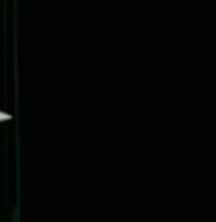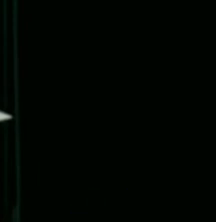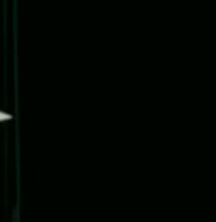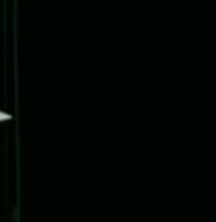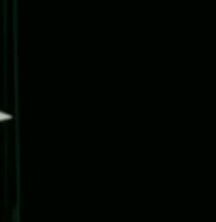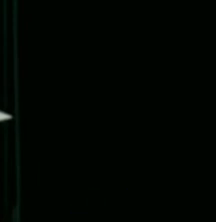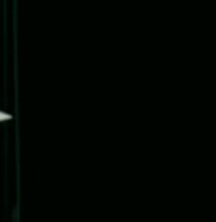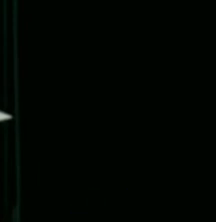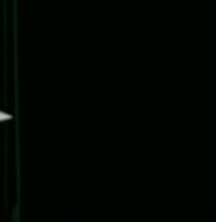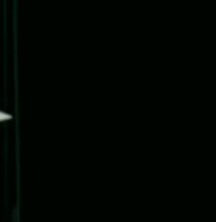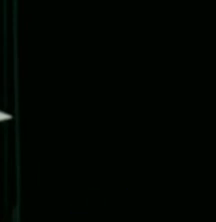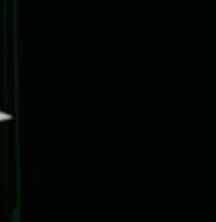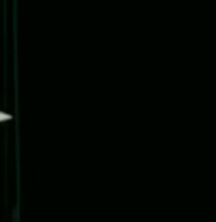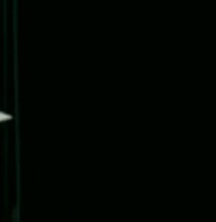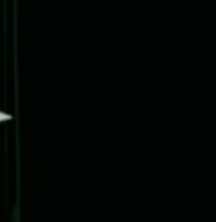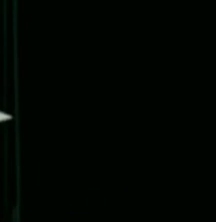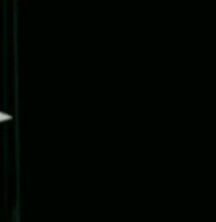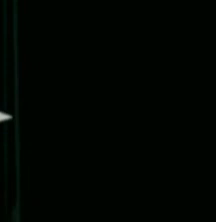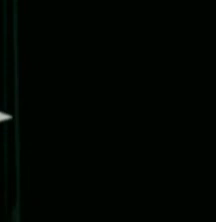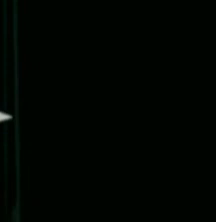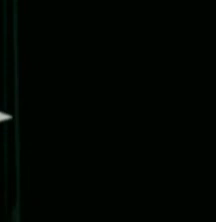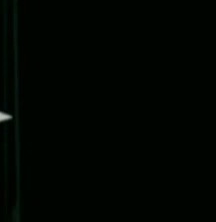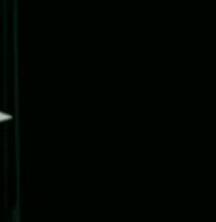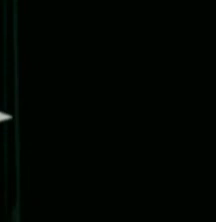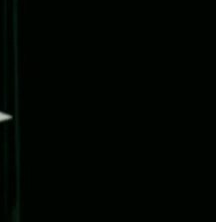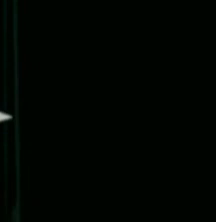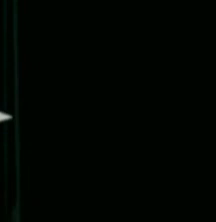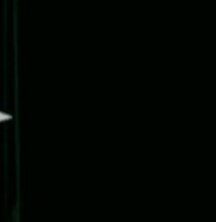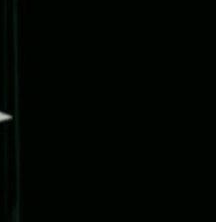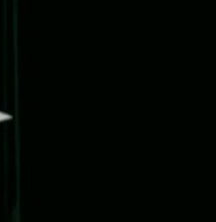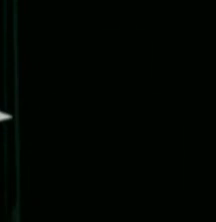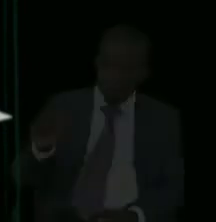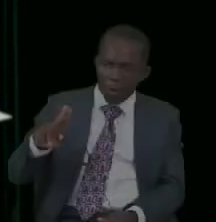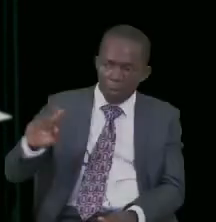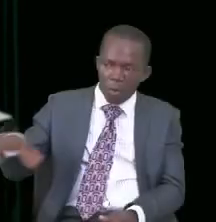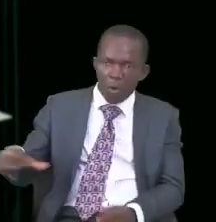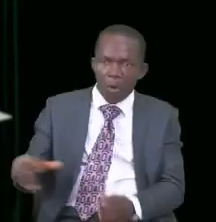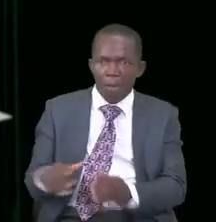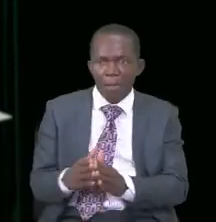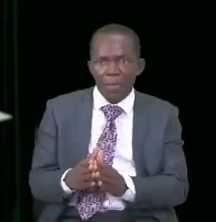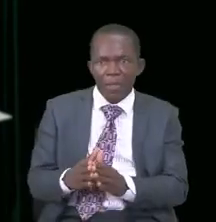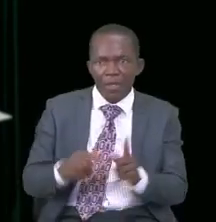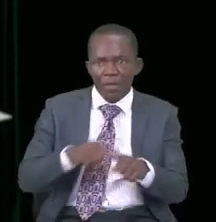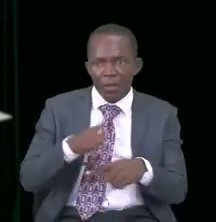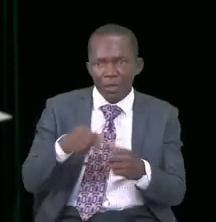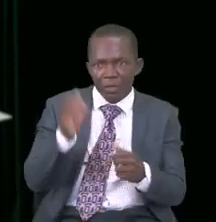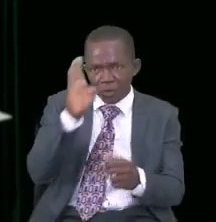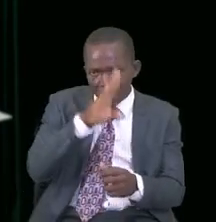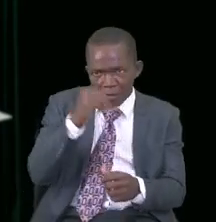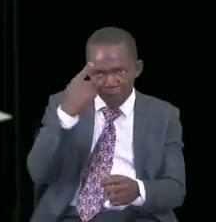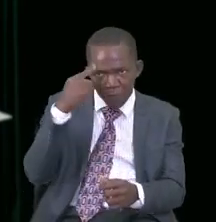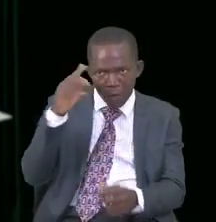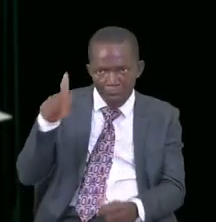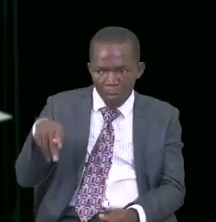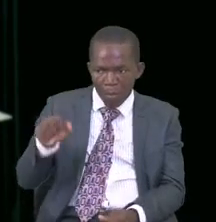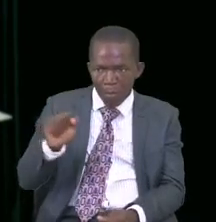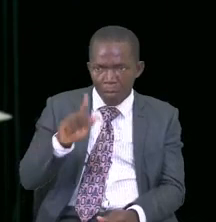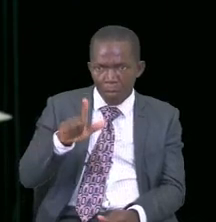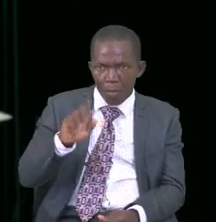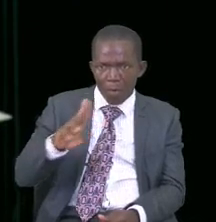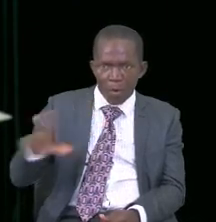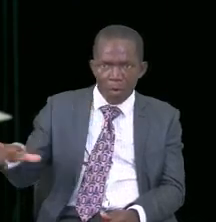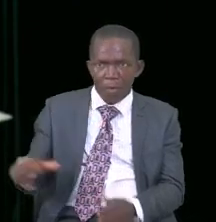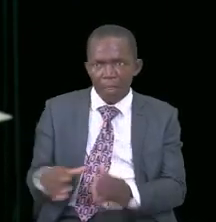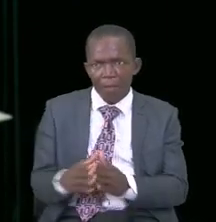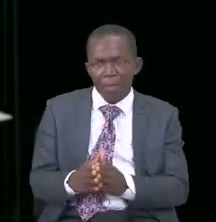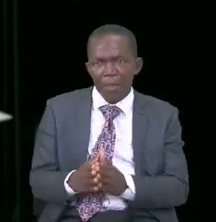The young ones, seek them out in the church. Don't wait for them to say, oh, brother, can you please mentor me? Seek them out. The